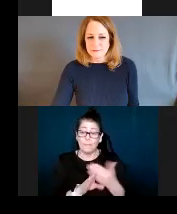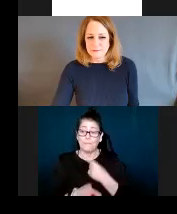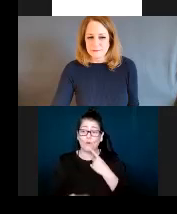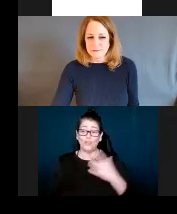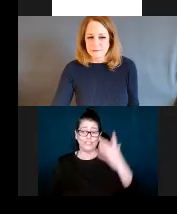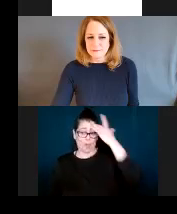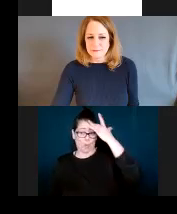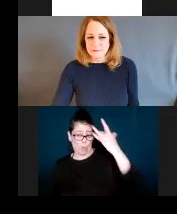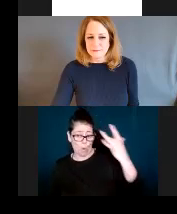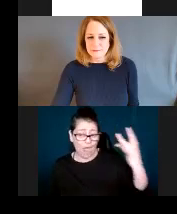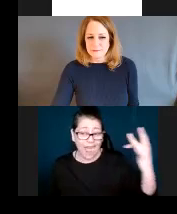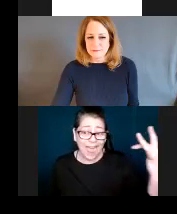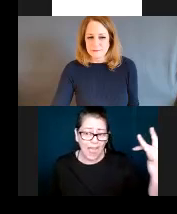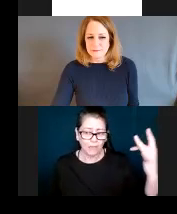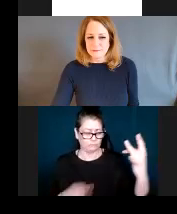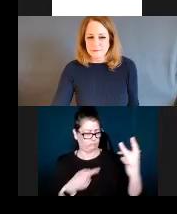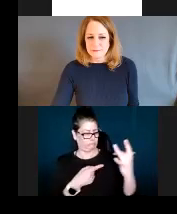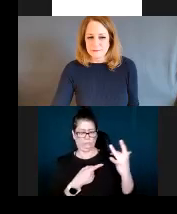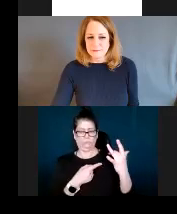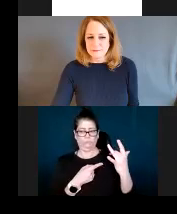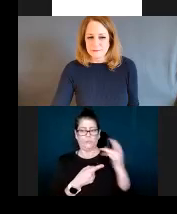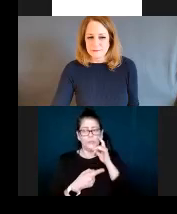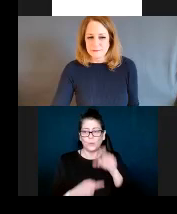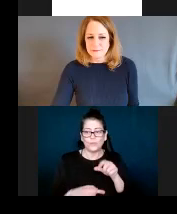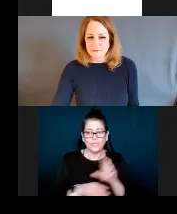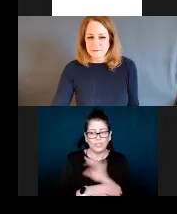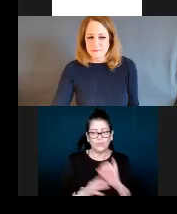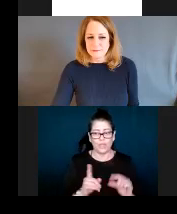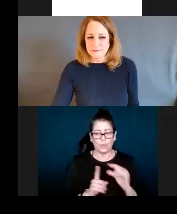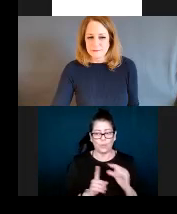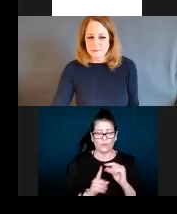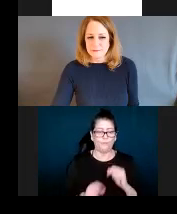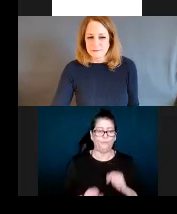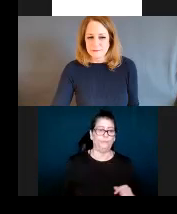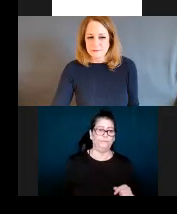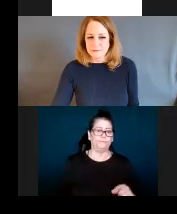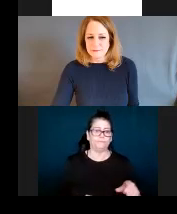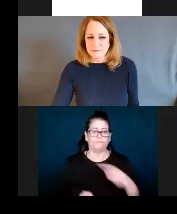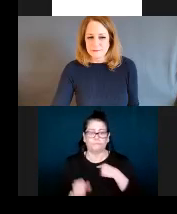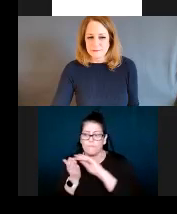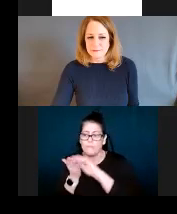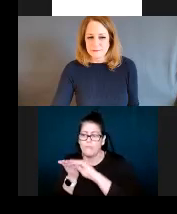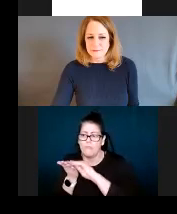really carefully. You don't want to focus too much on reporting. It's not a requirement of sexual assault